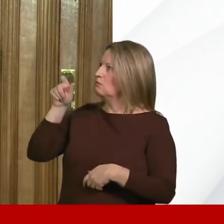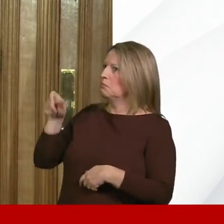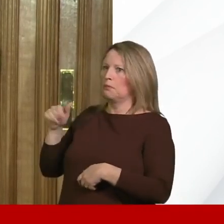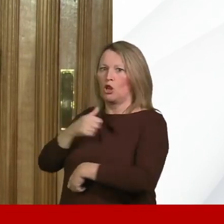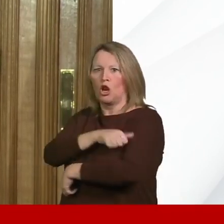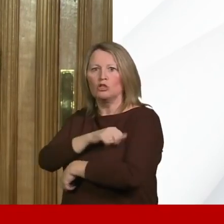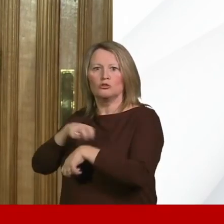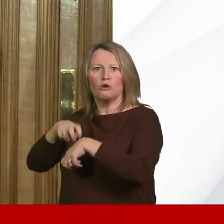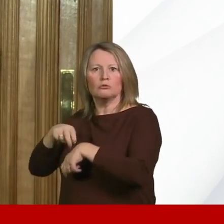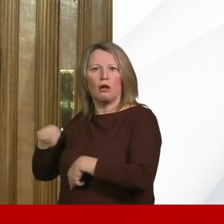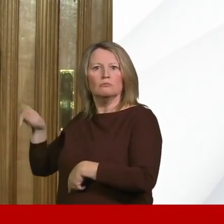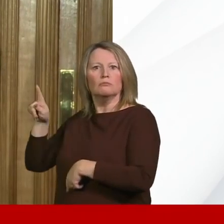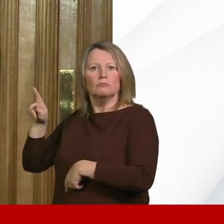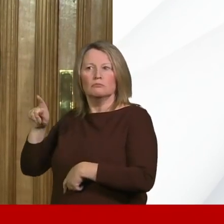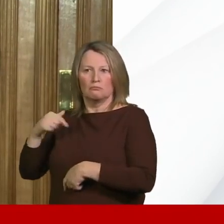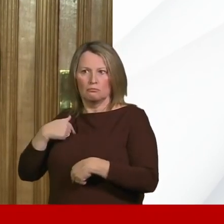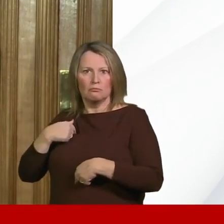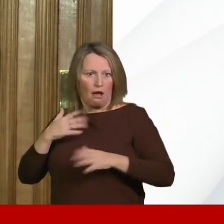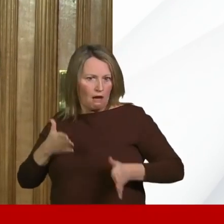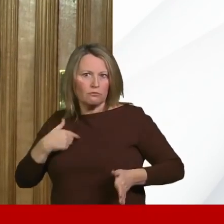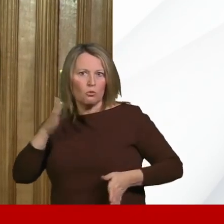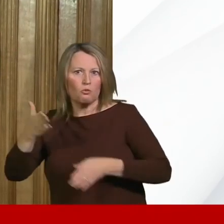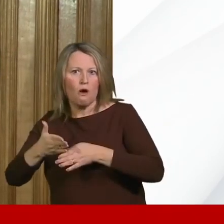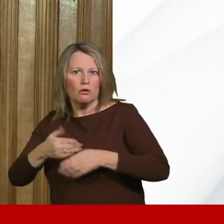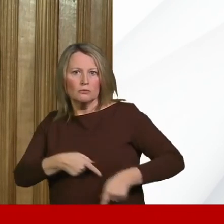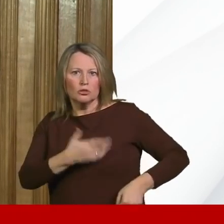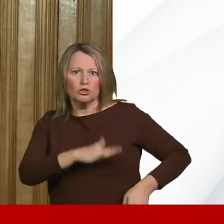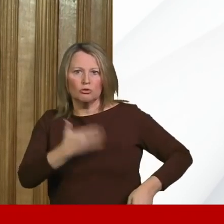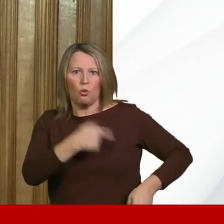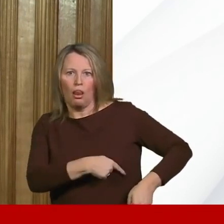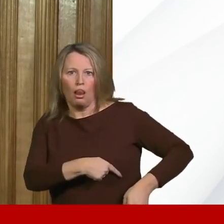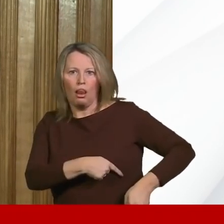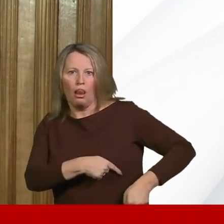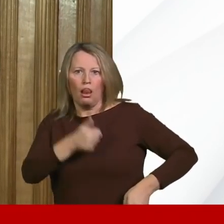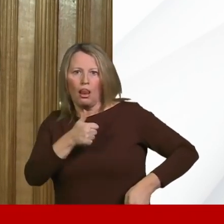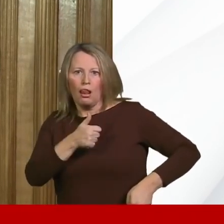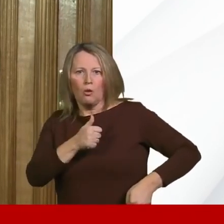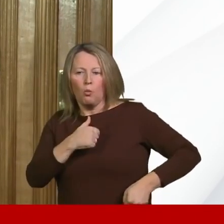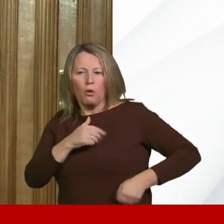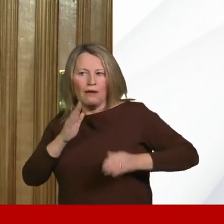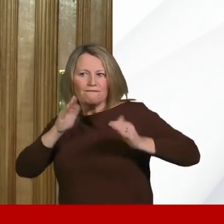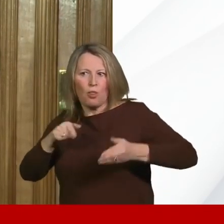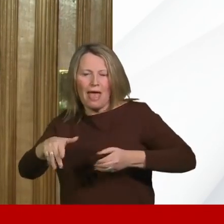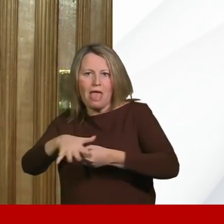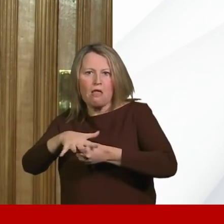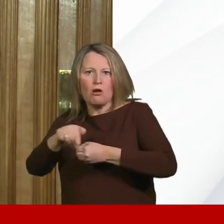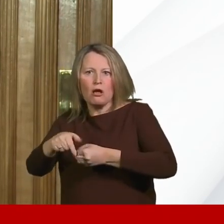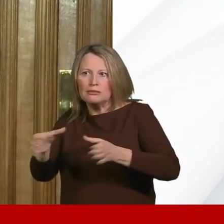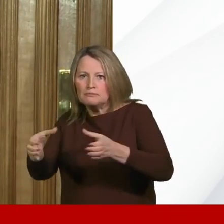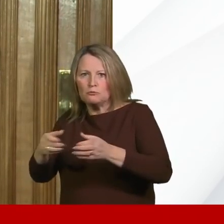pupils should turn up to their school, and vulnerable kids, vulnerable pupils as well.